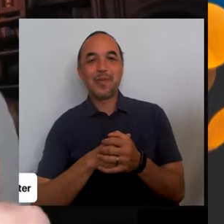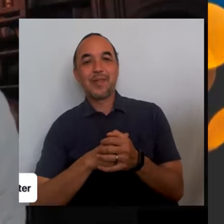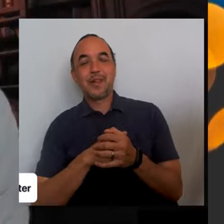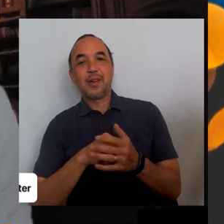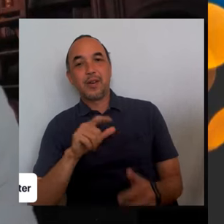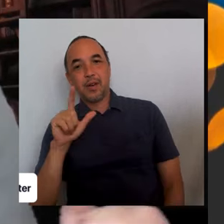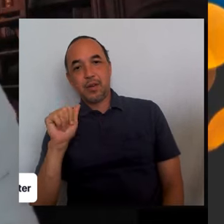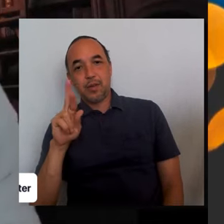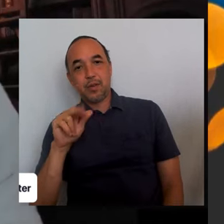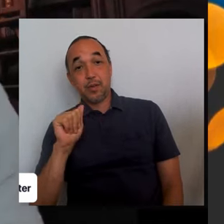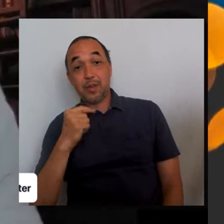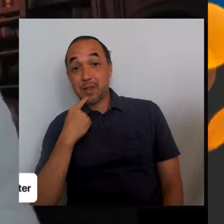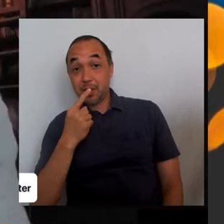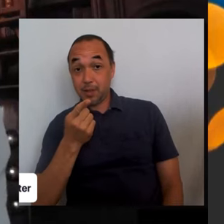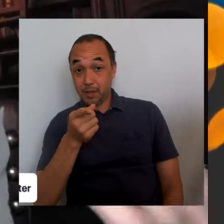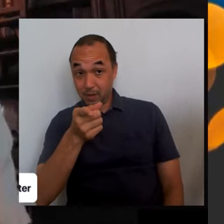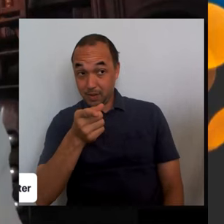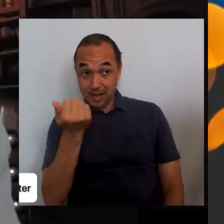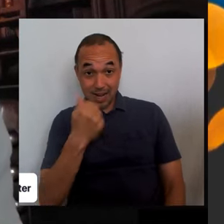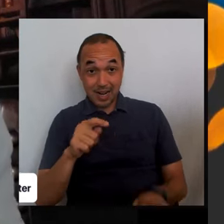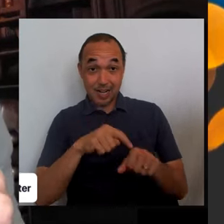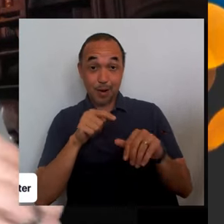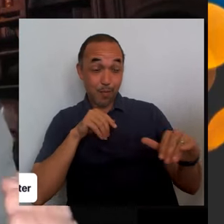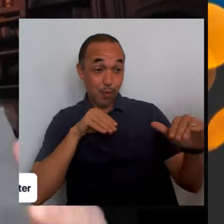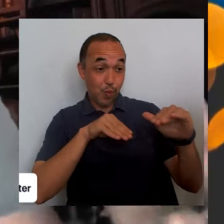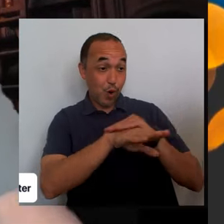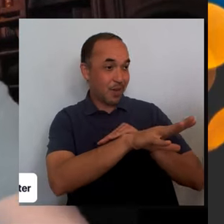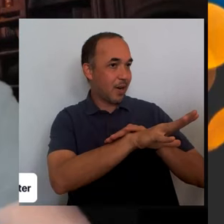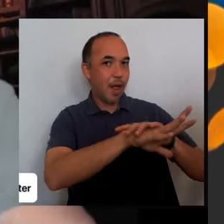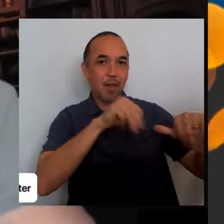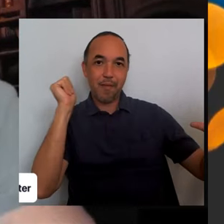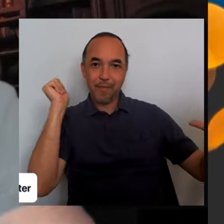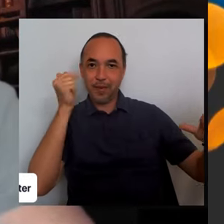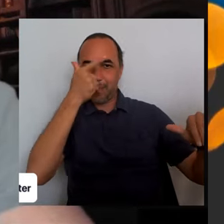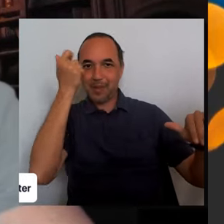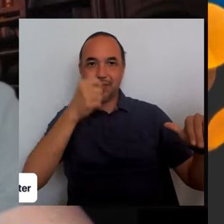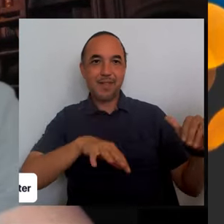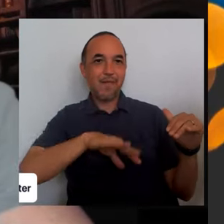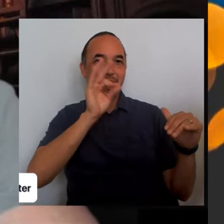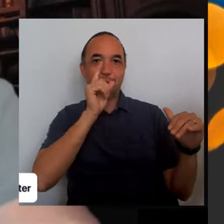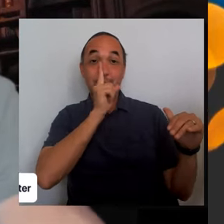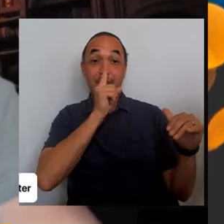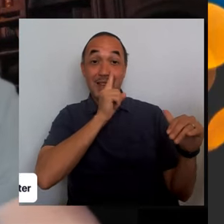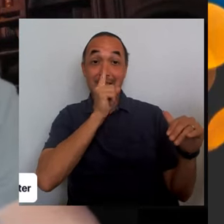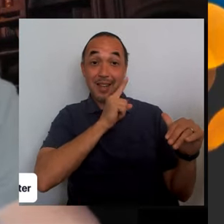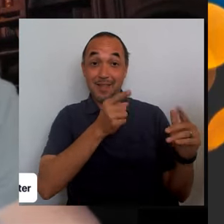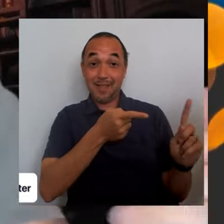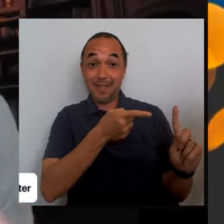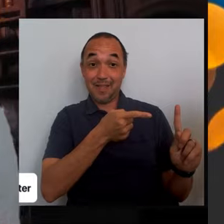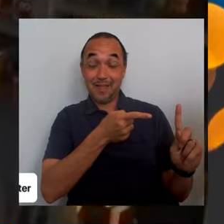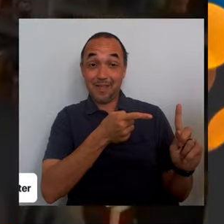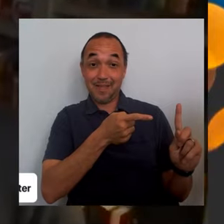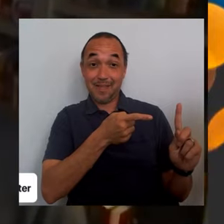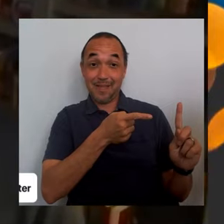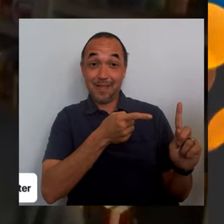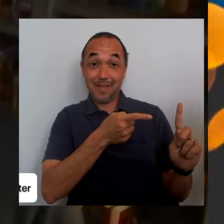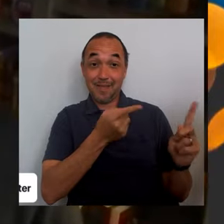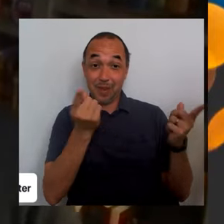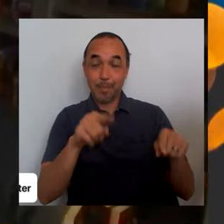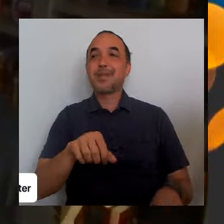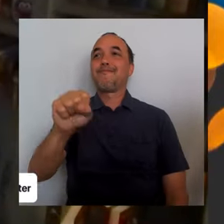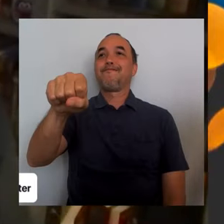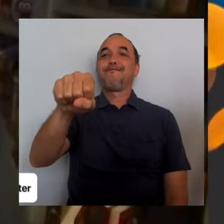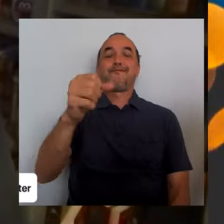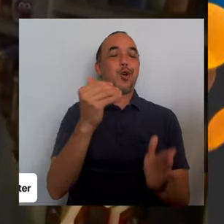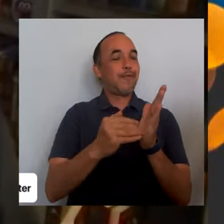Laura asks, have you ever walked into an investigation and walked back out because you found out that they were faking everything? Has that ever happened to you? Yes, many, many